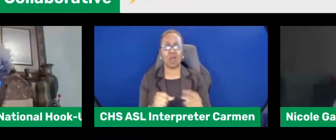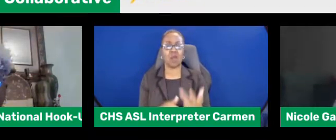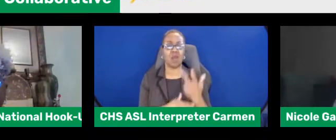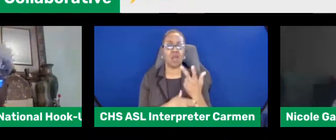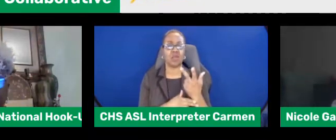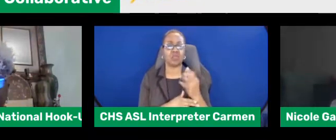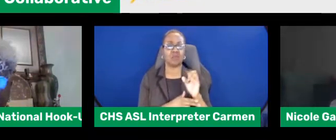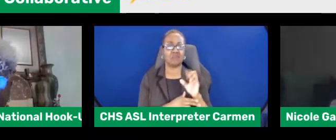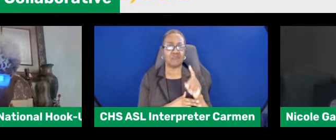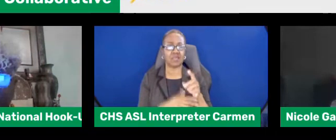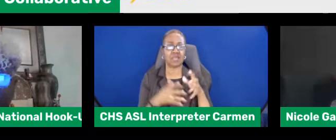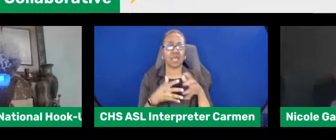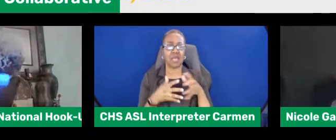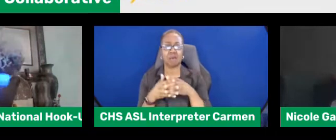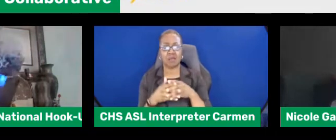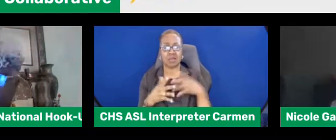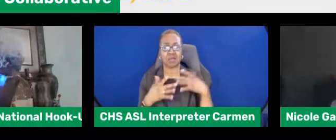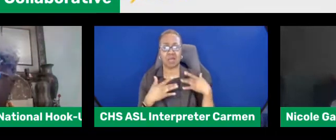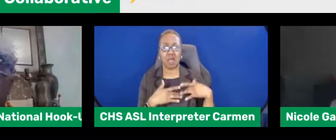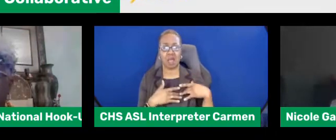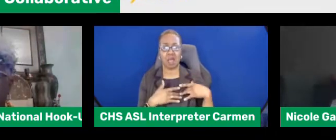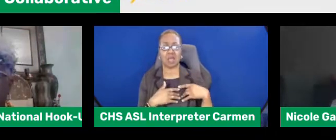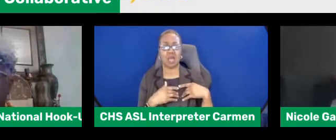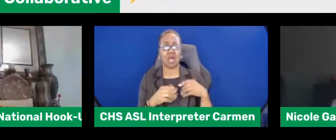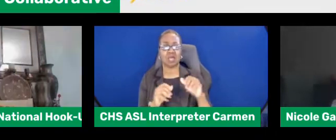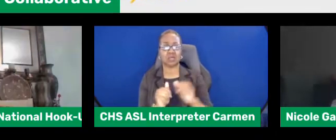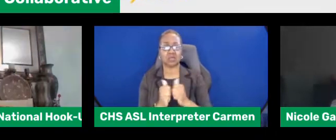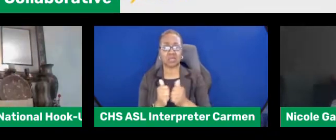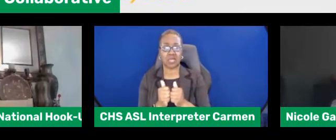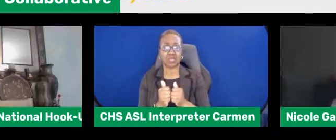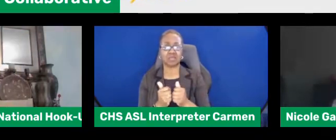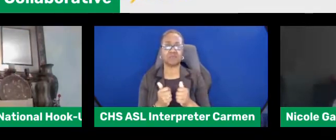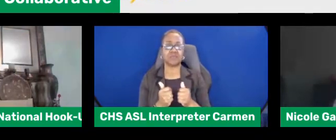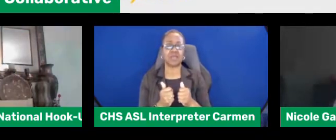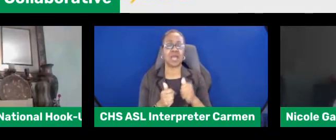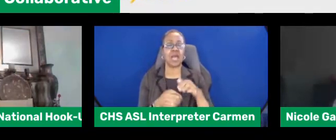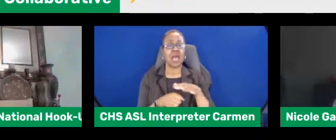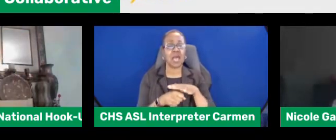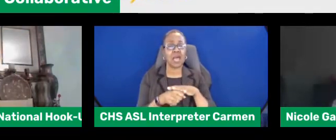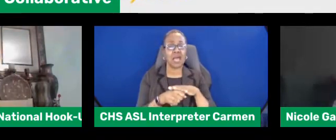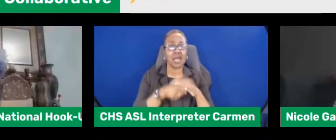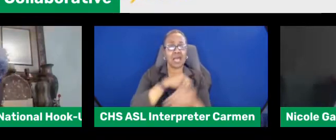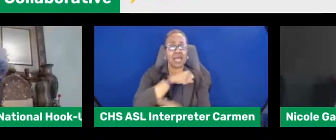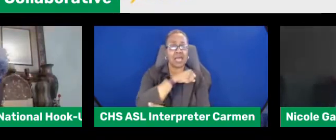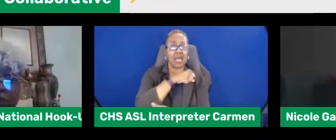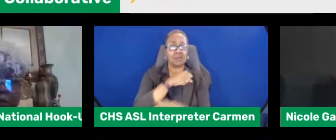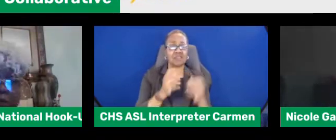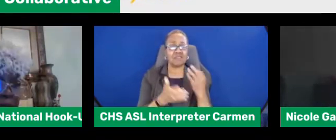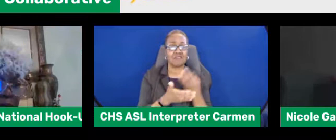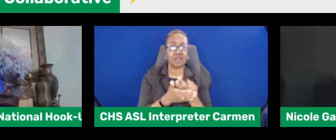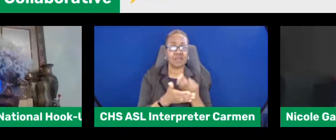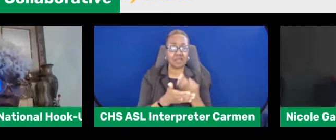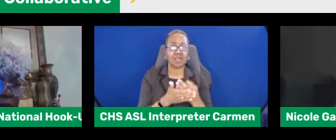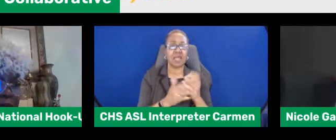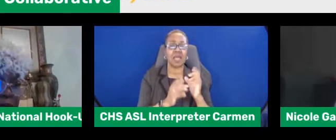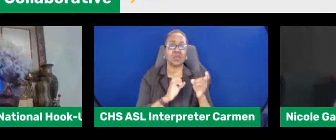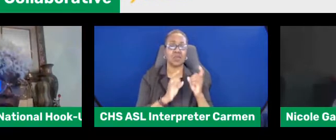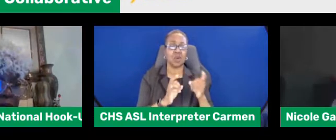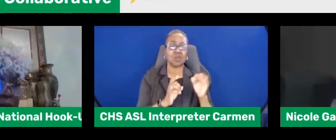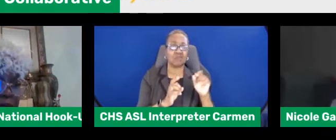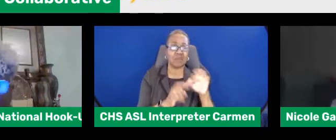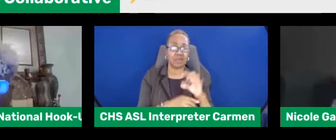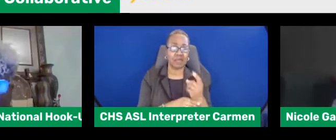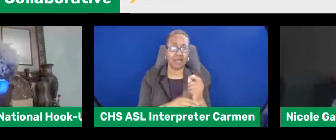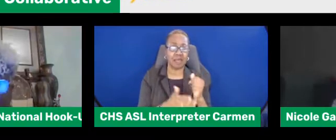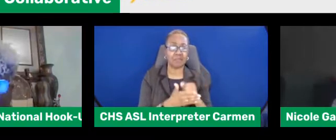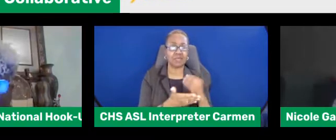funds, American Heart Association funding, county funding, donor funding, and of course the revenue that would be brought